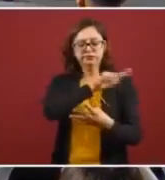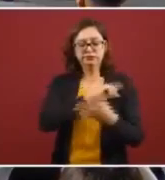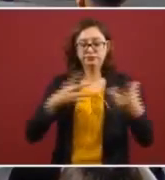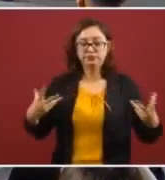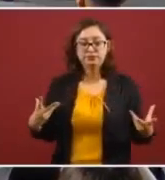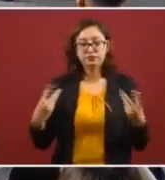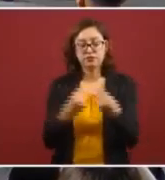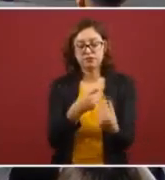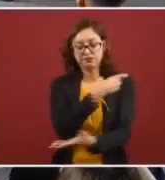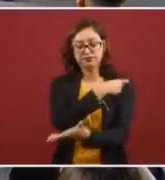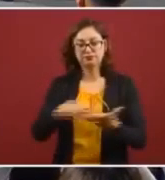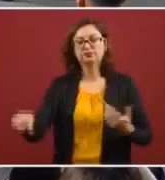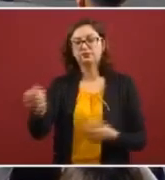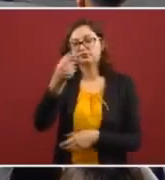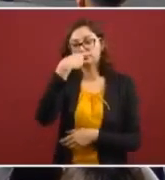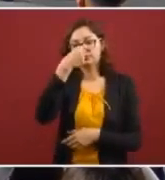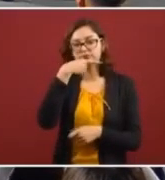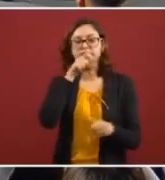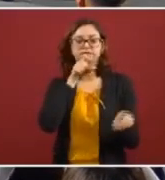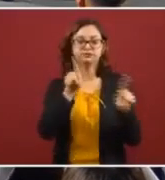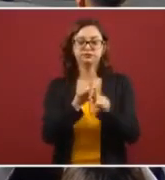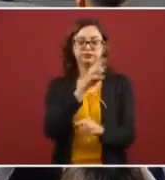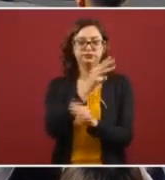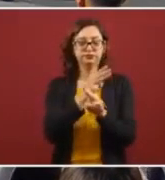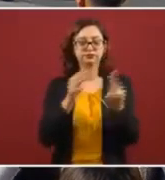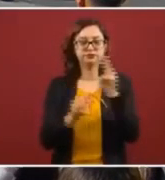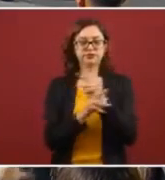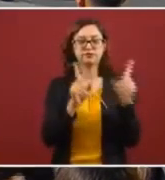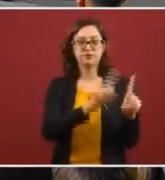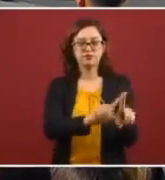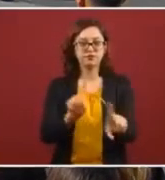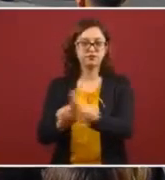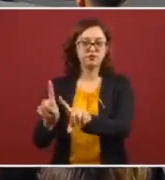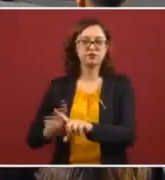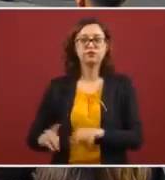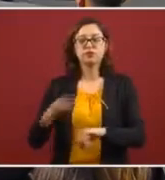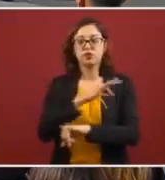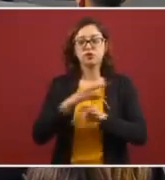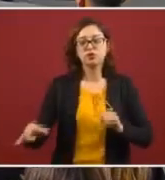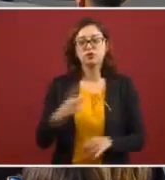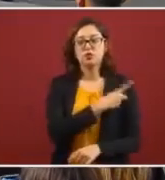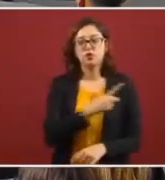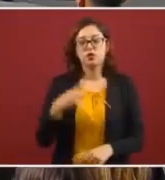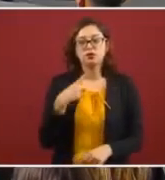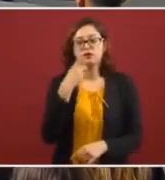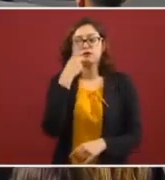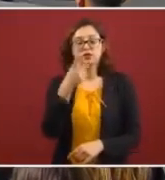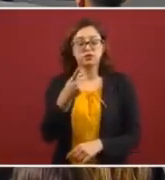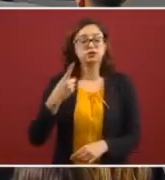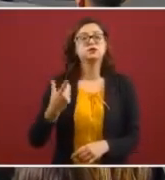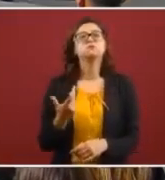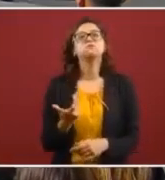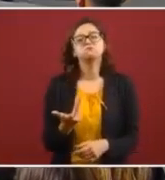So they're consolidating the purchase of medication since it's all going to be free.